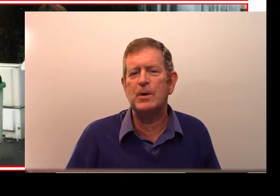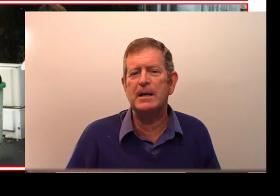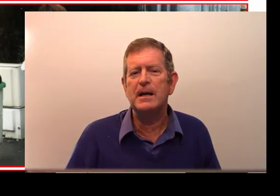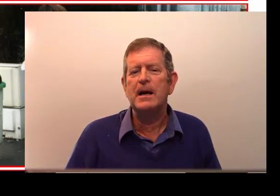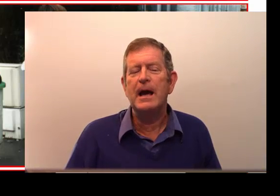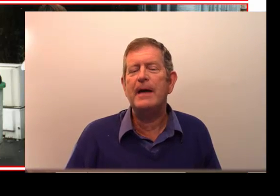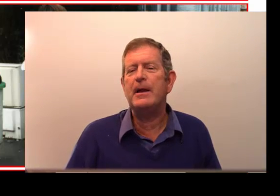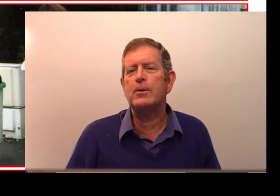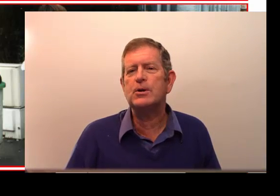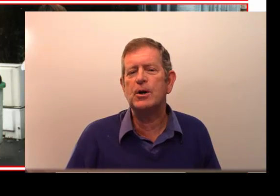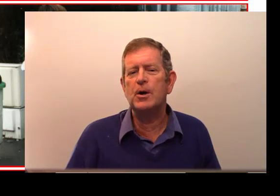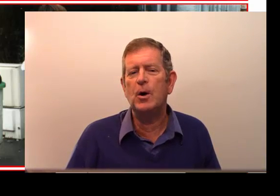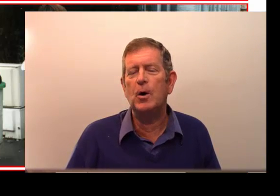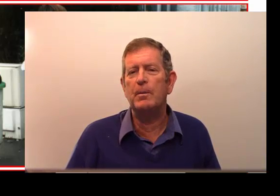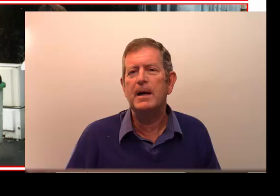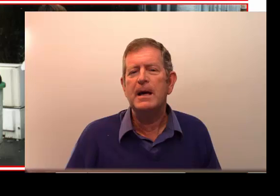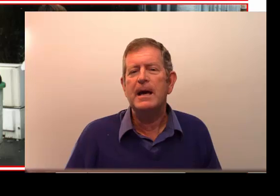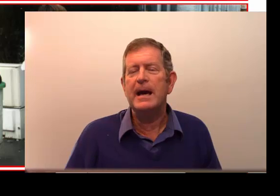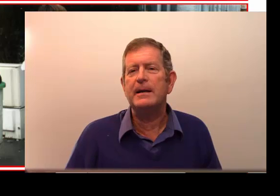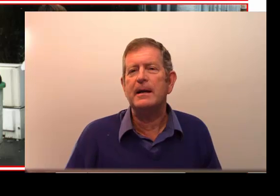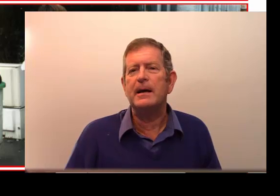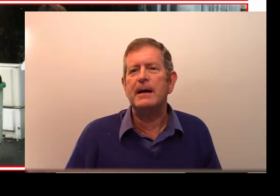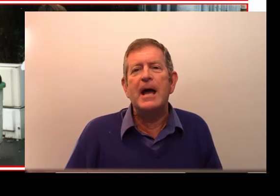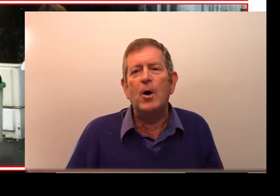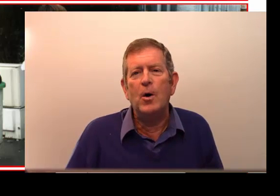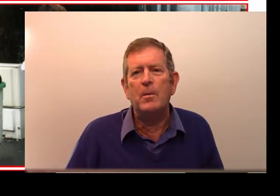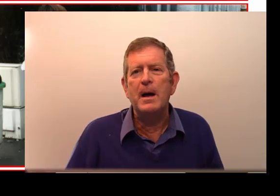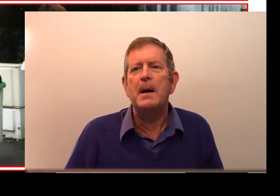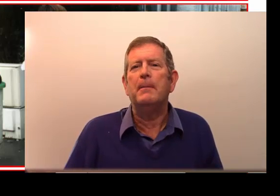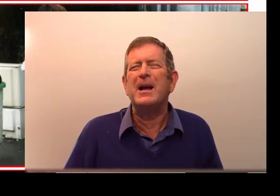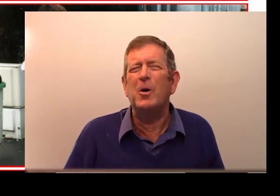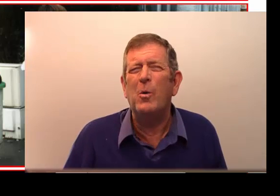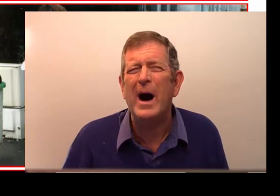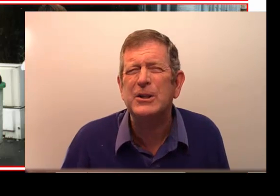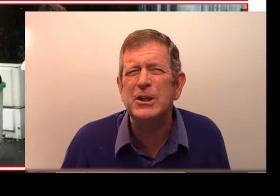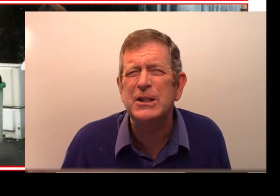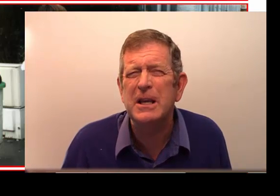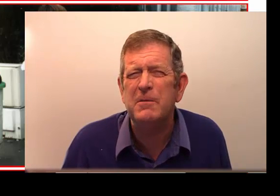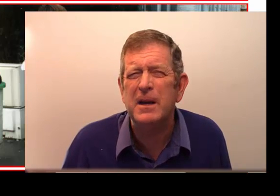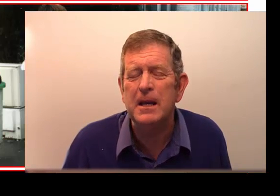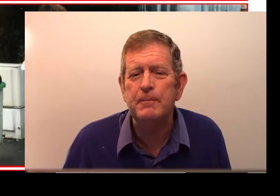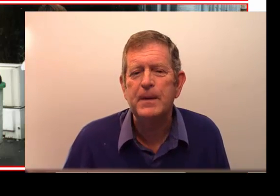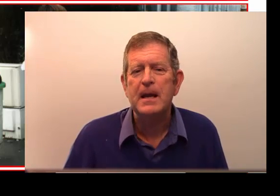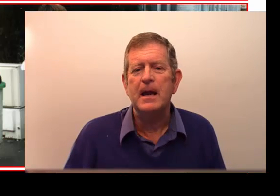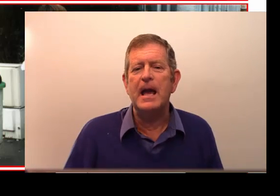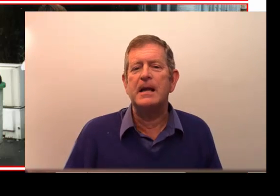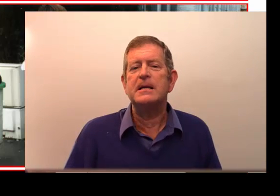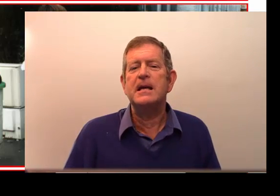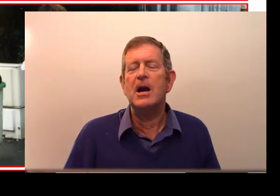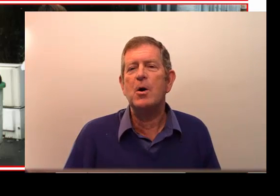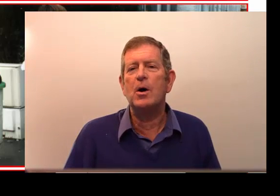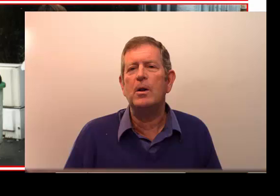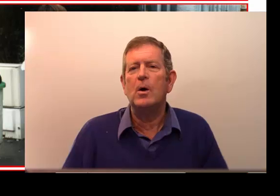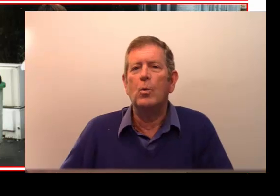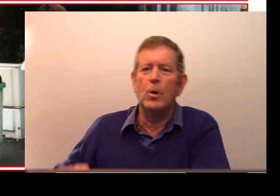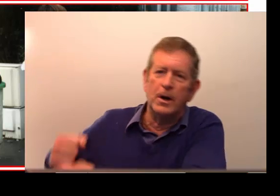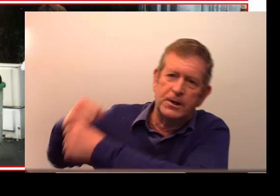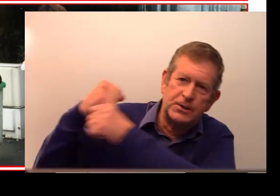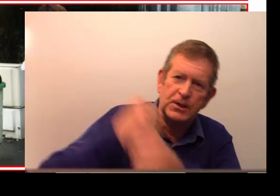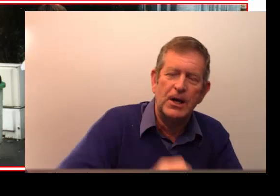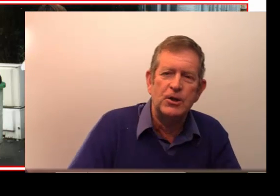the restaurant and they return home. And at home, Michael watches TV and